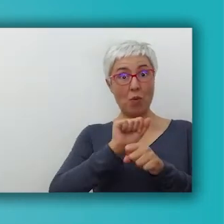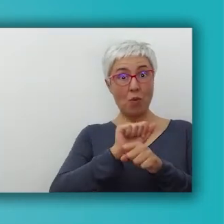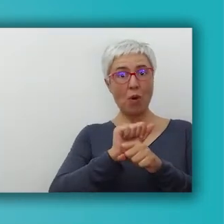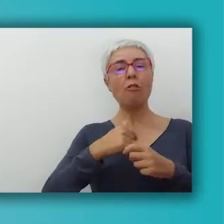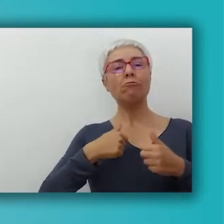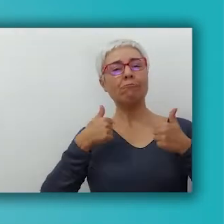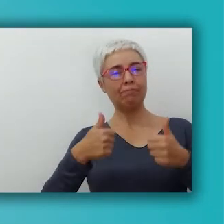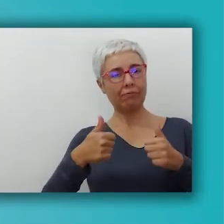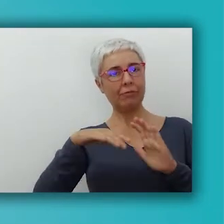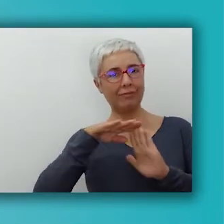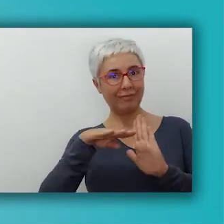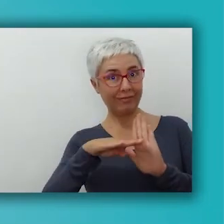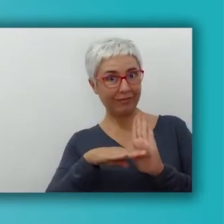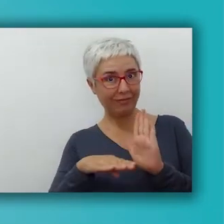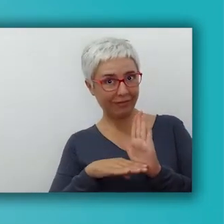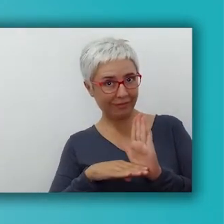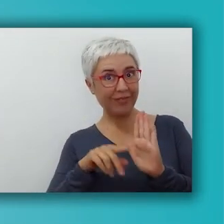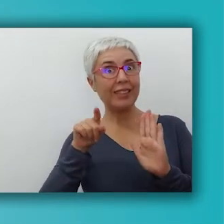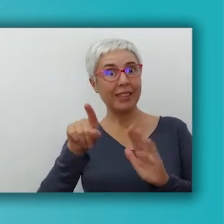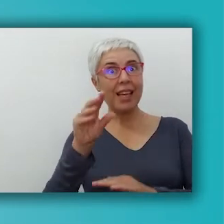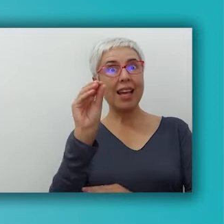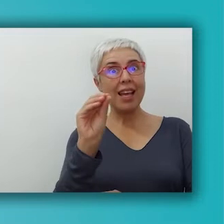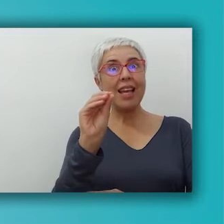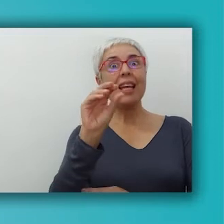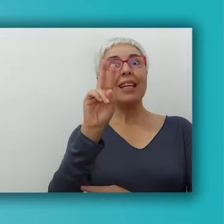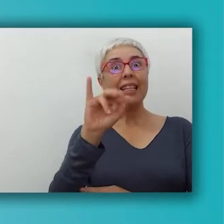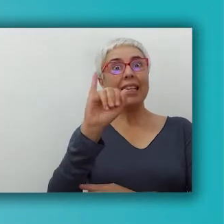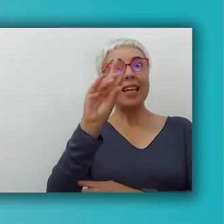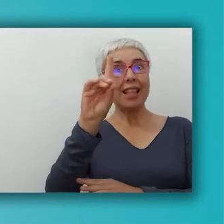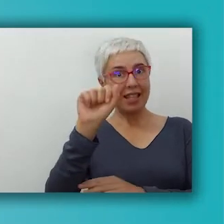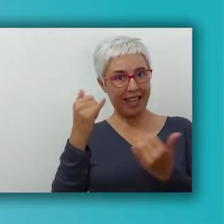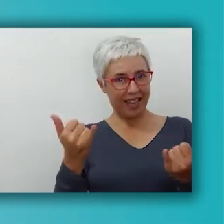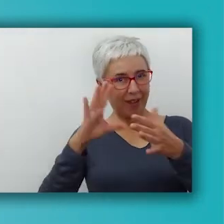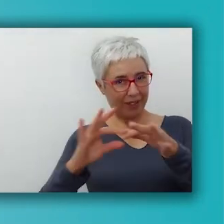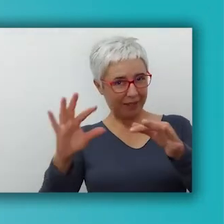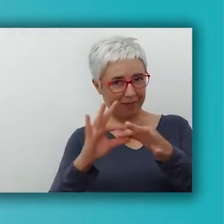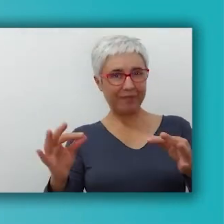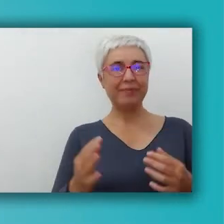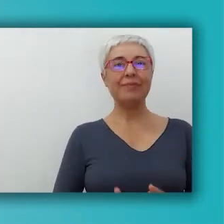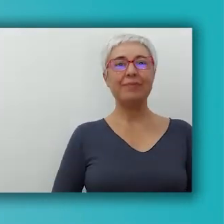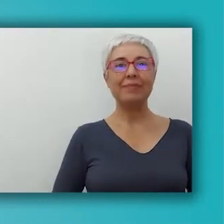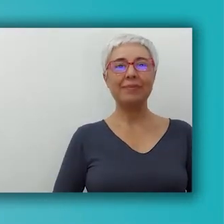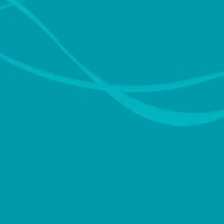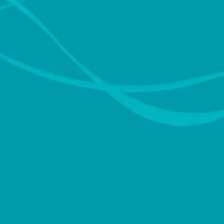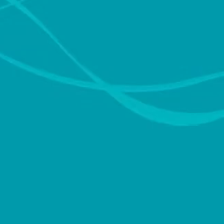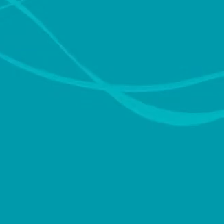están cuidadas. Pues todo esto lo hace Kida y Oriol nos lo explicará mucho más en detalle.